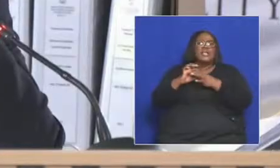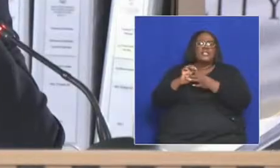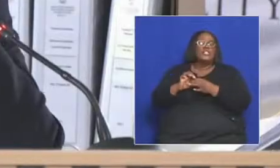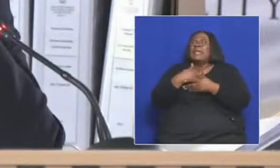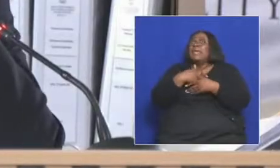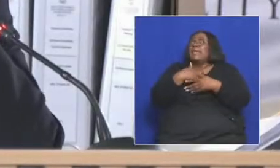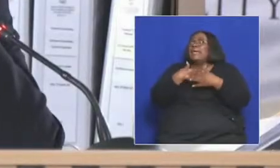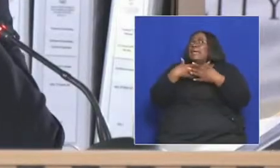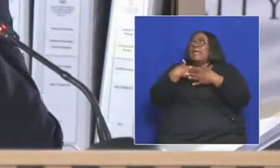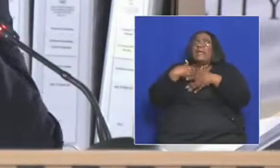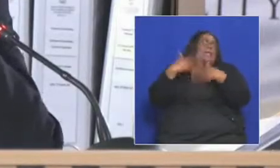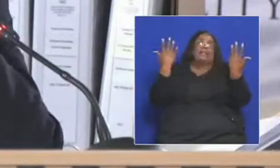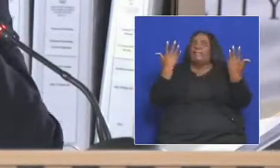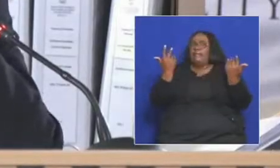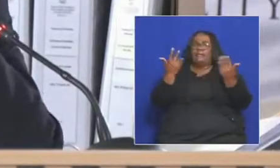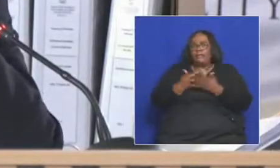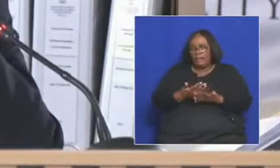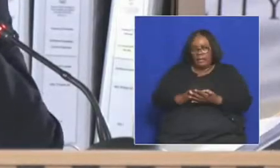anything.